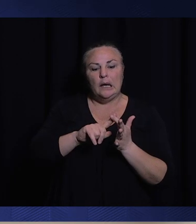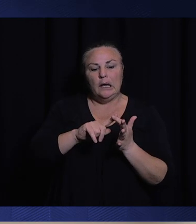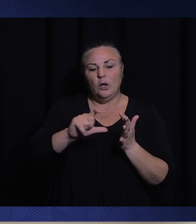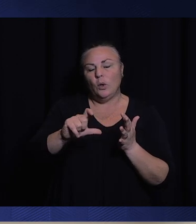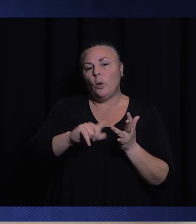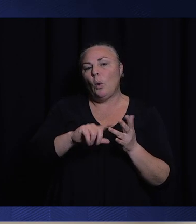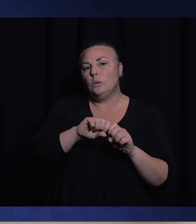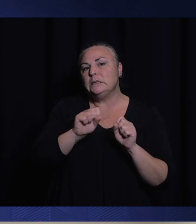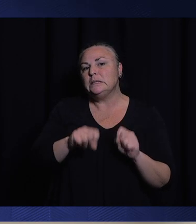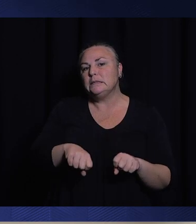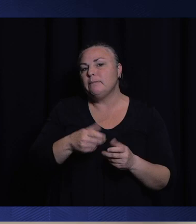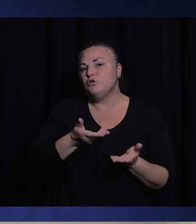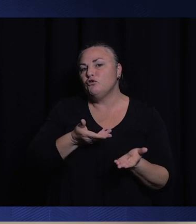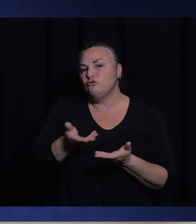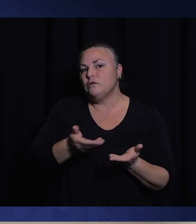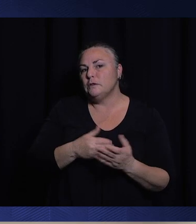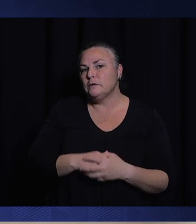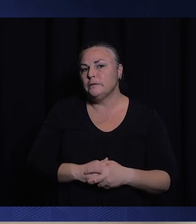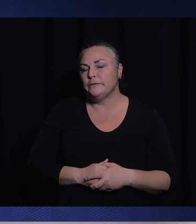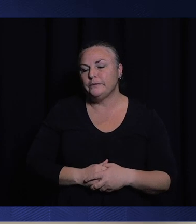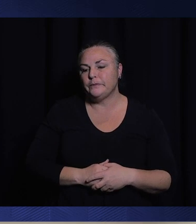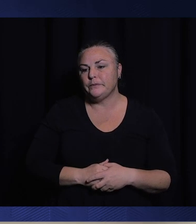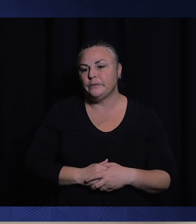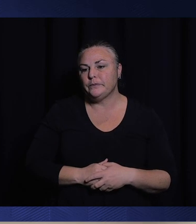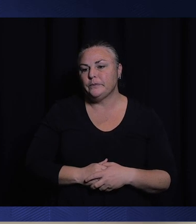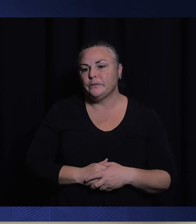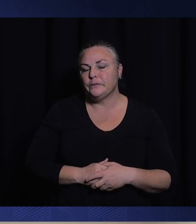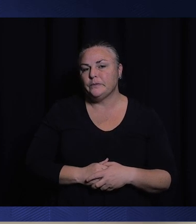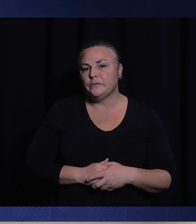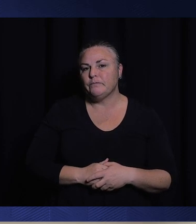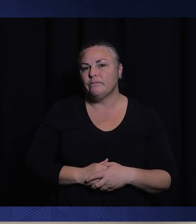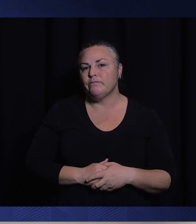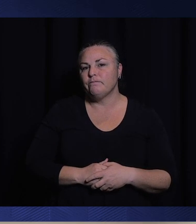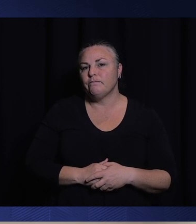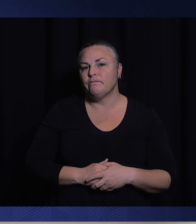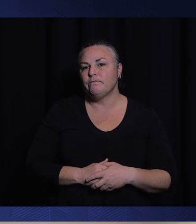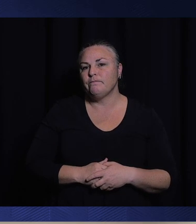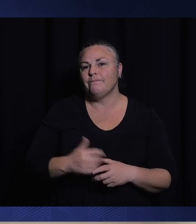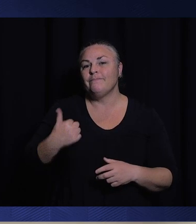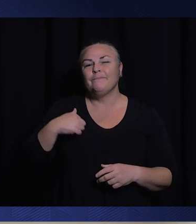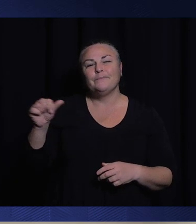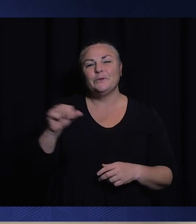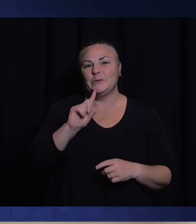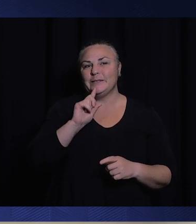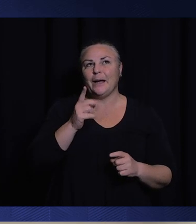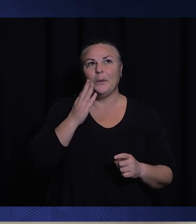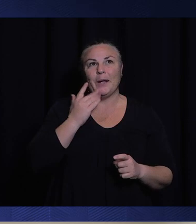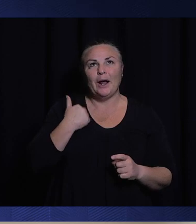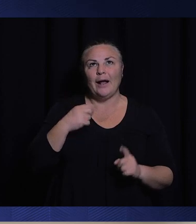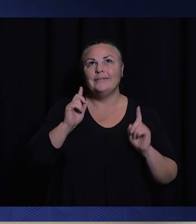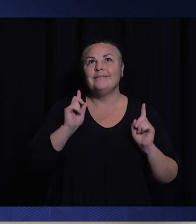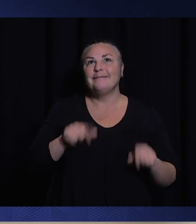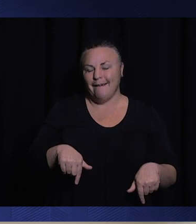national adaptation plans. A great example, which is grassroots development using nature-based solution and traditional knowledge.